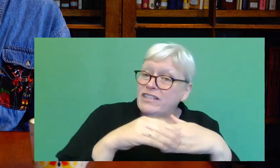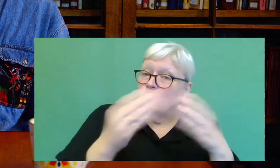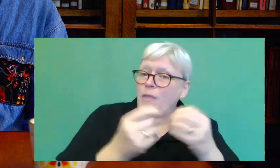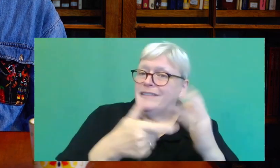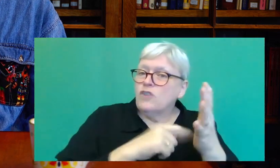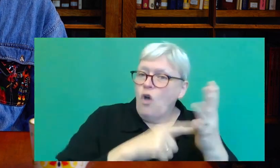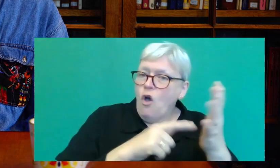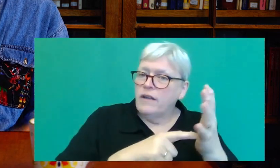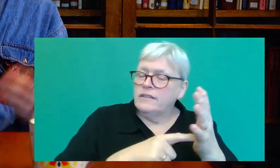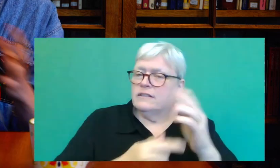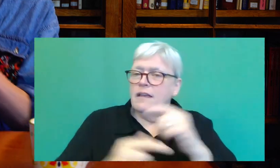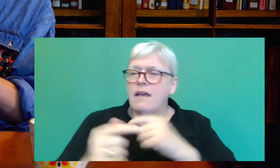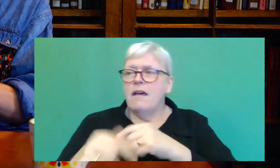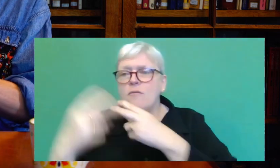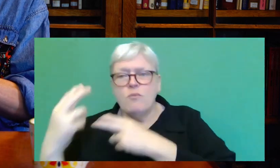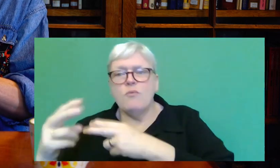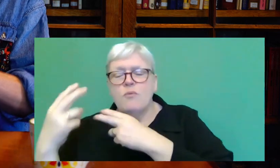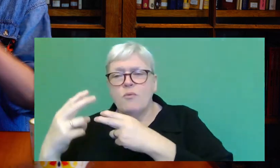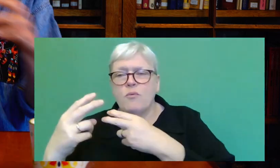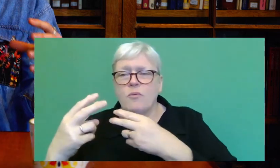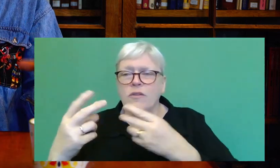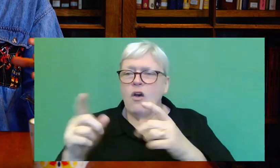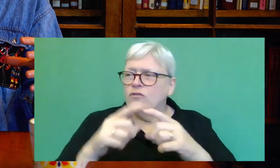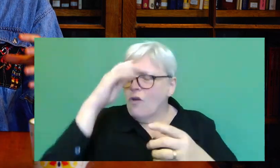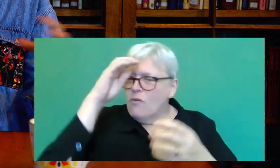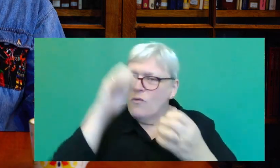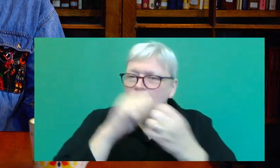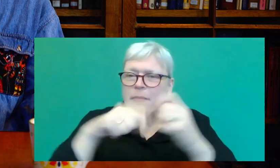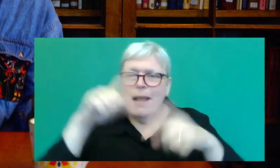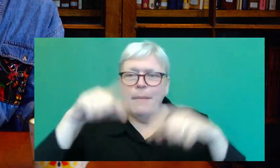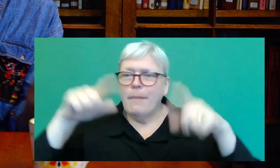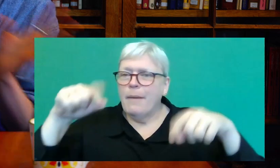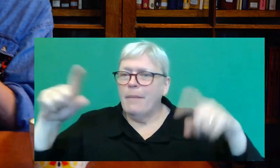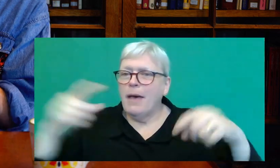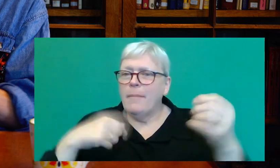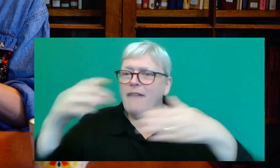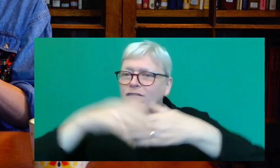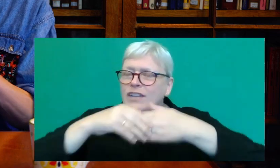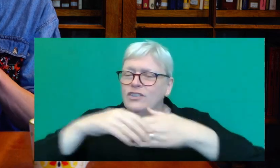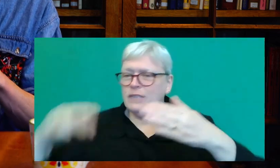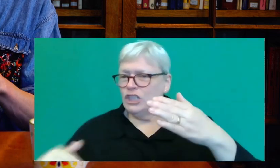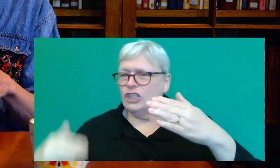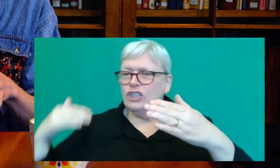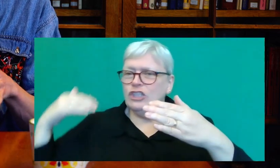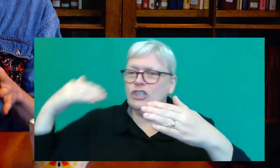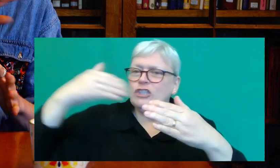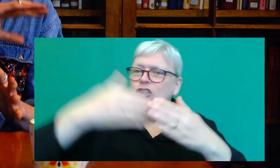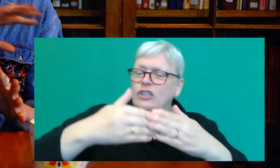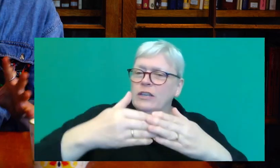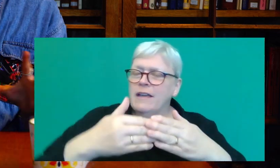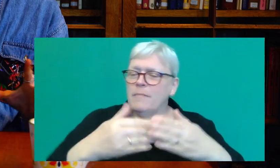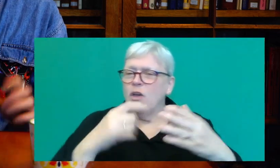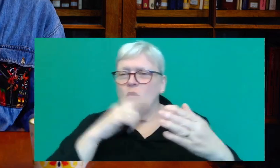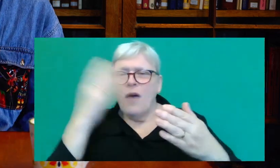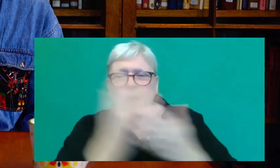these different friendships of my childhood, and to understand who I was in the friendship with Scott, I had to understand sort of how I got there and